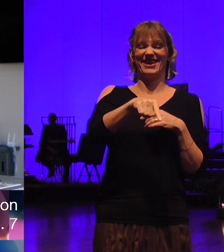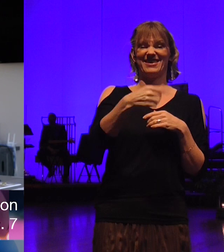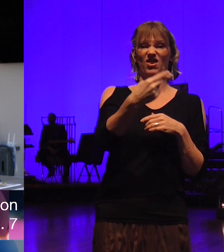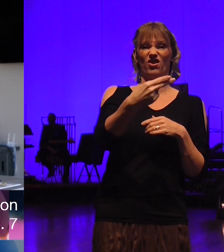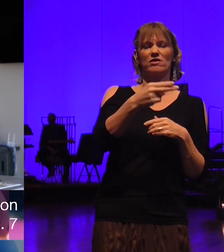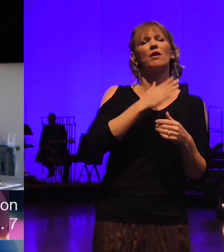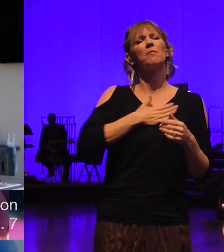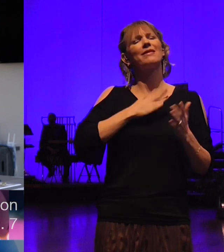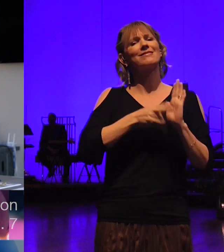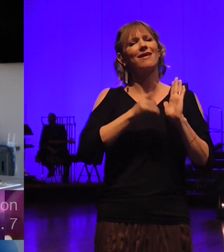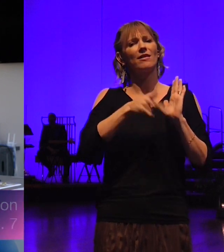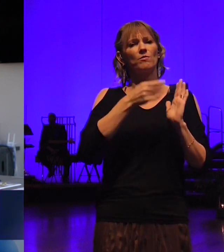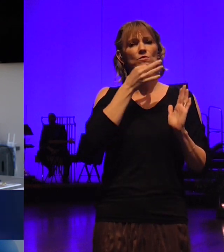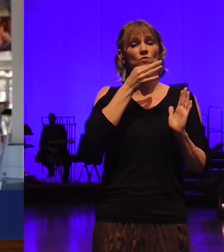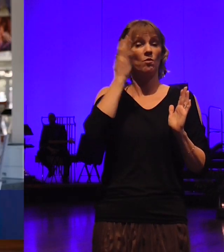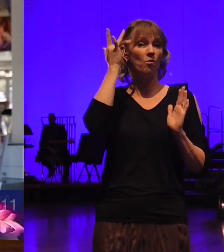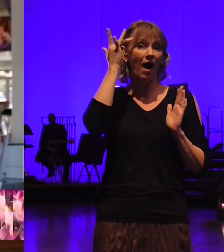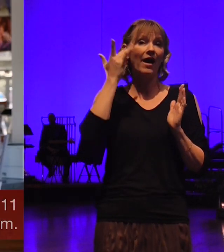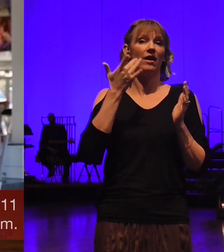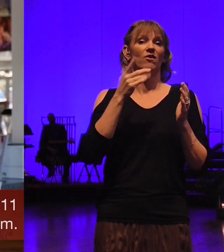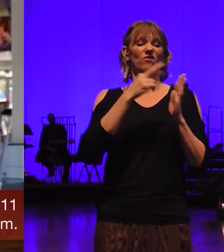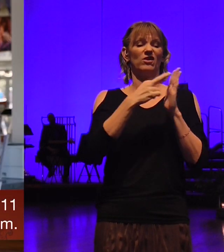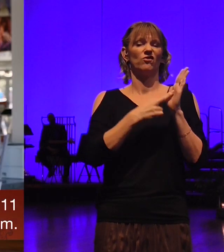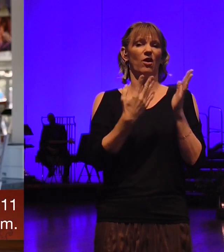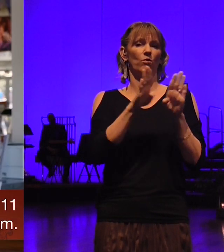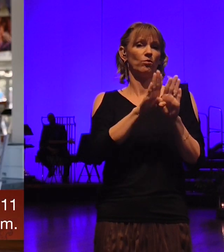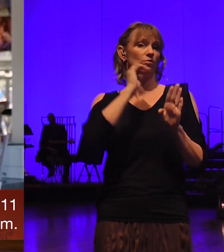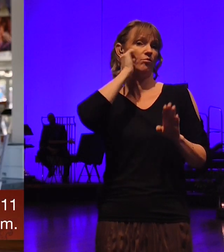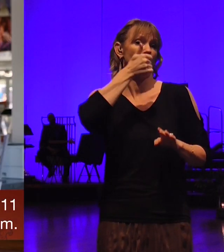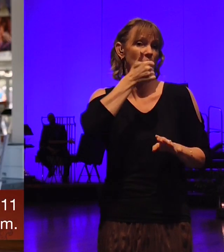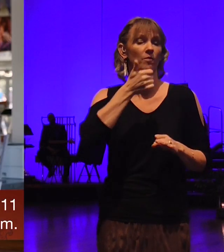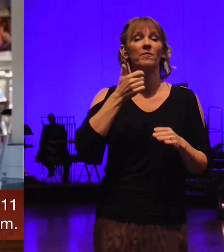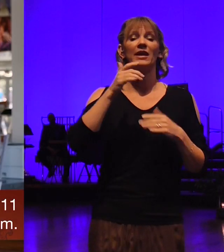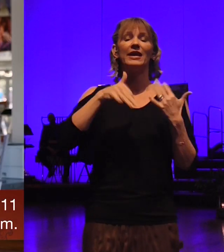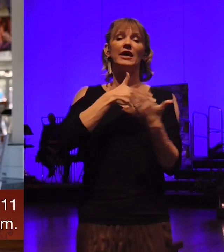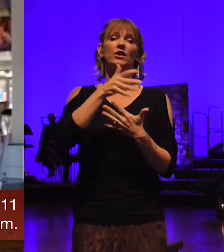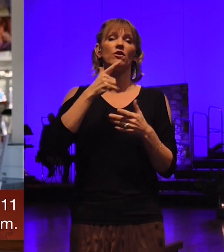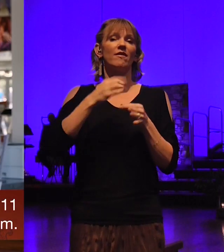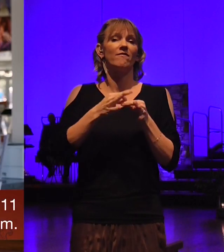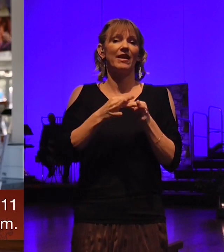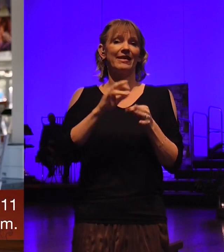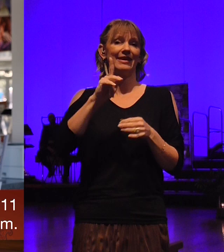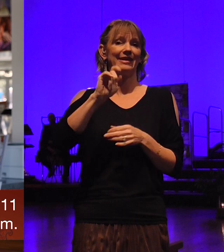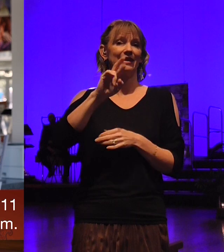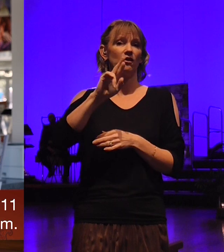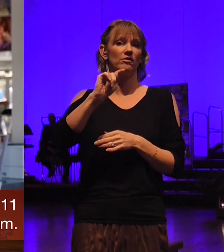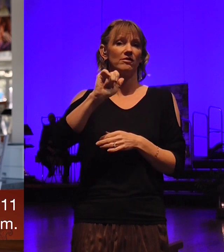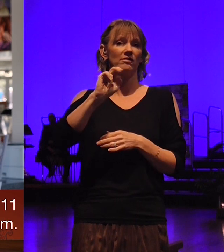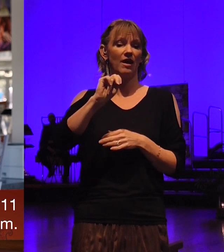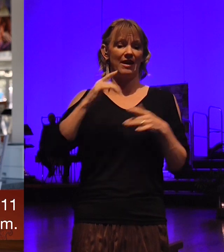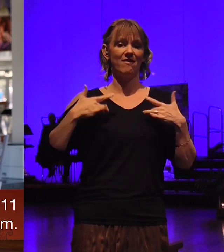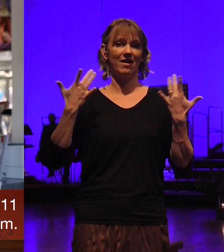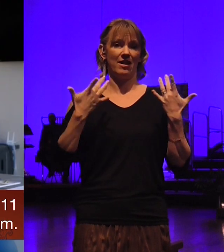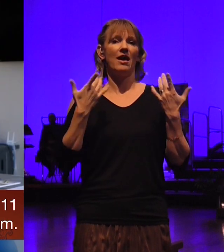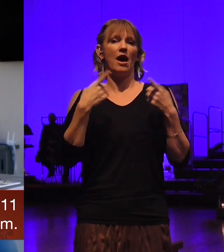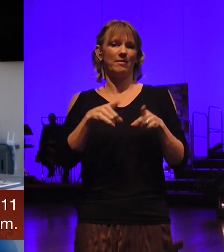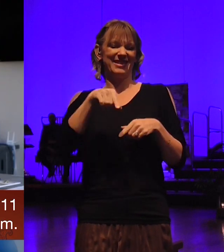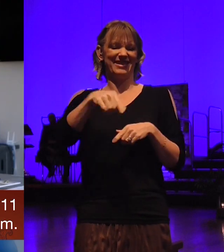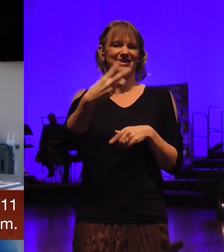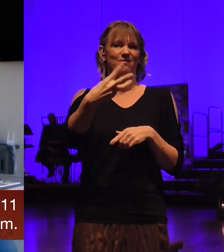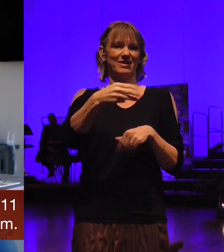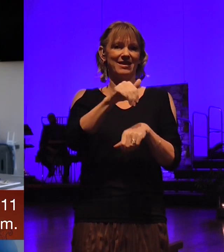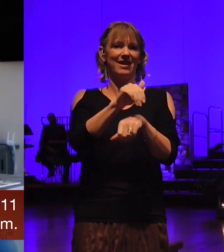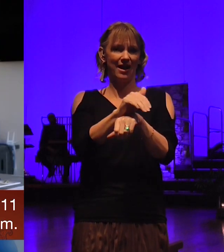as registration closes tomorrow. And our Interfaith Kirtan event is coming up this Wednesday with the Bhakti Shakti Band. Come